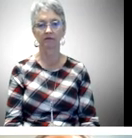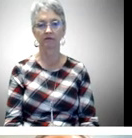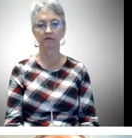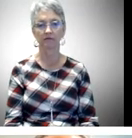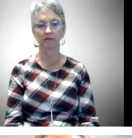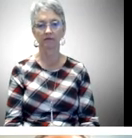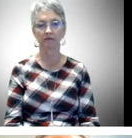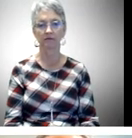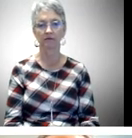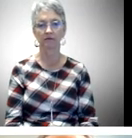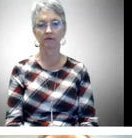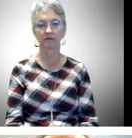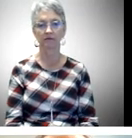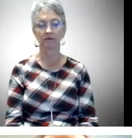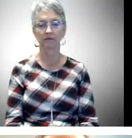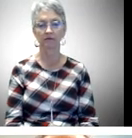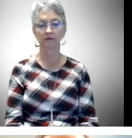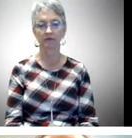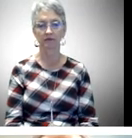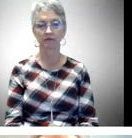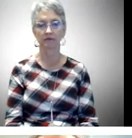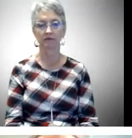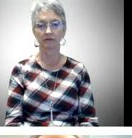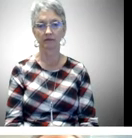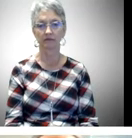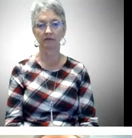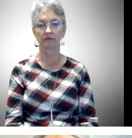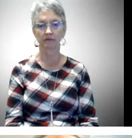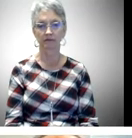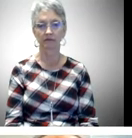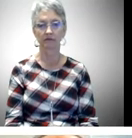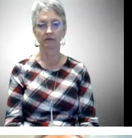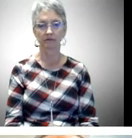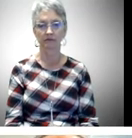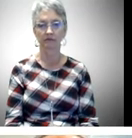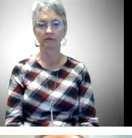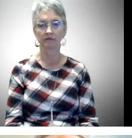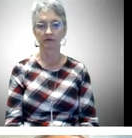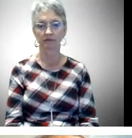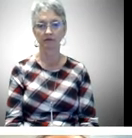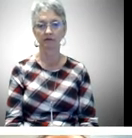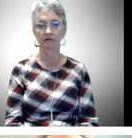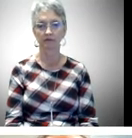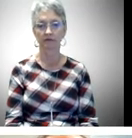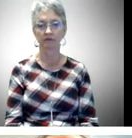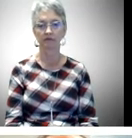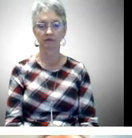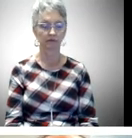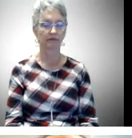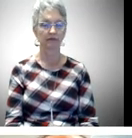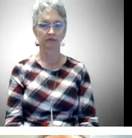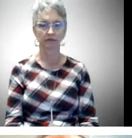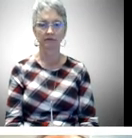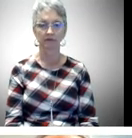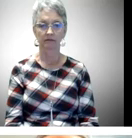at the paperwork and they'll extend the guardianship. So there's really no real monitoring of the guardianship to see, are people being abused?